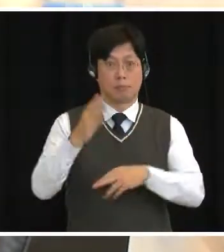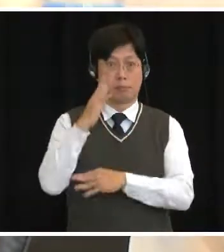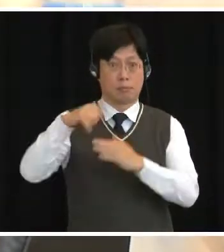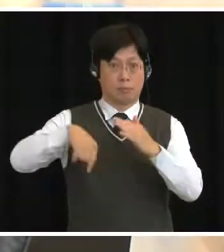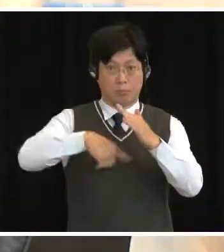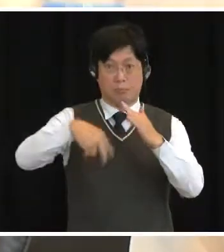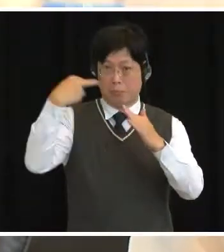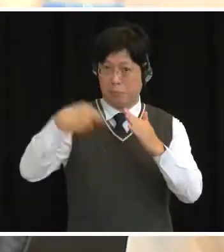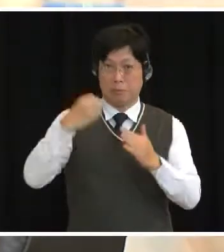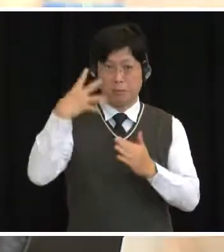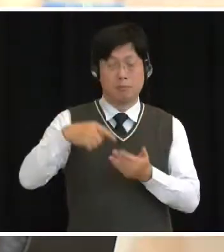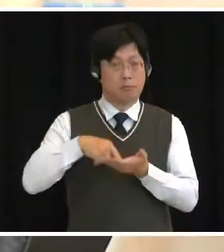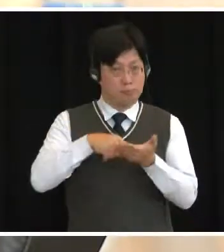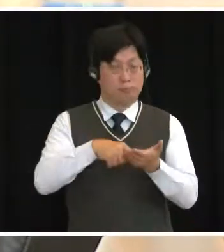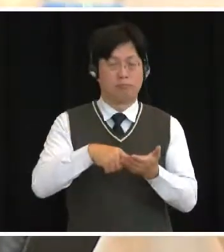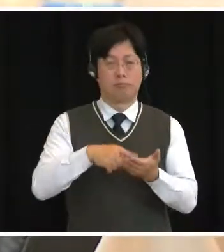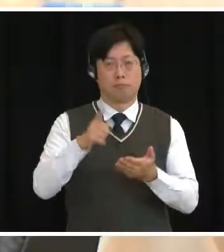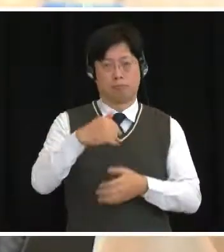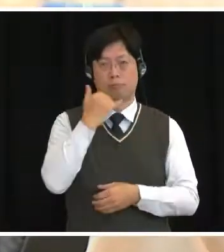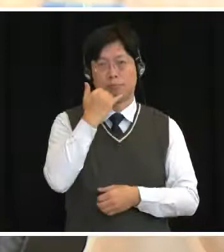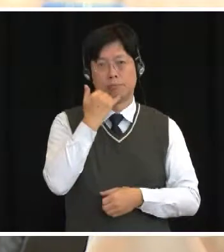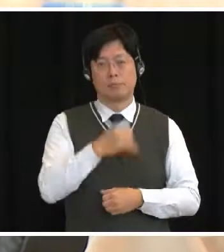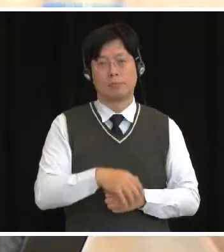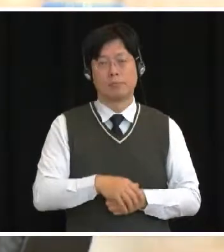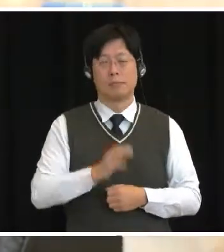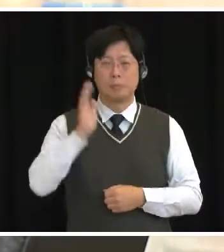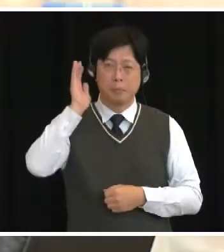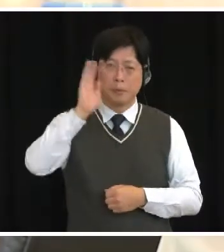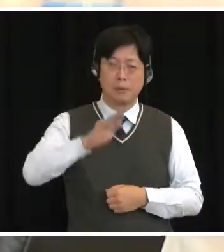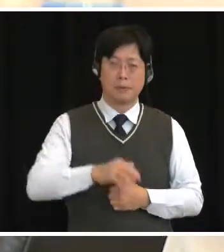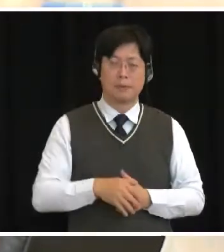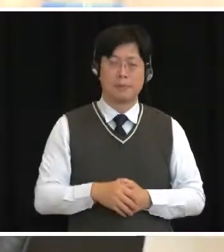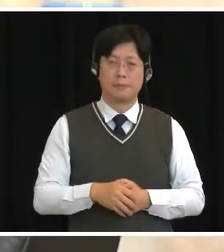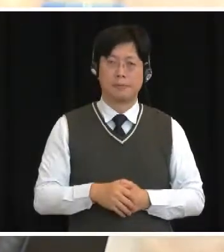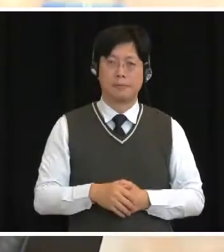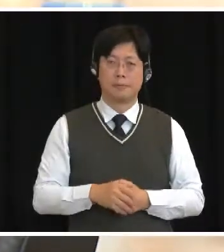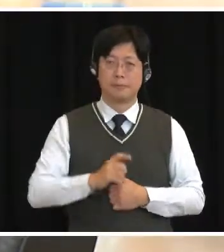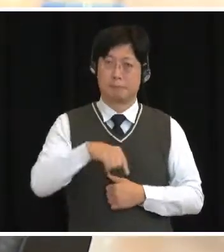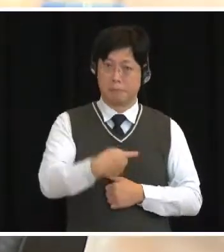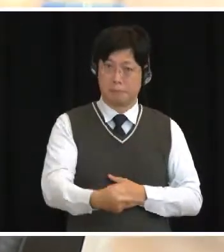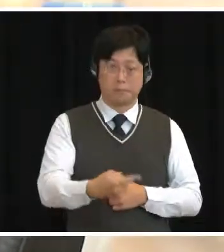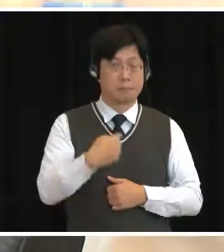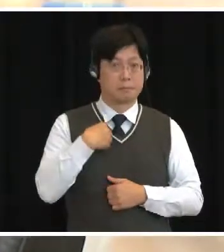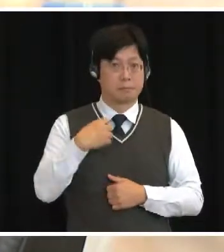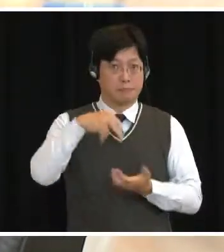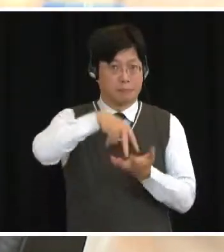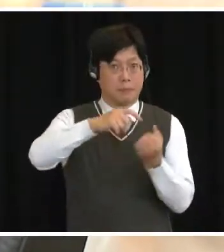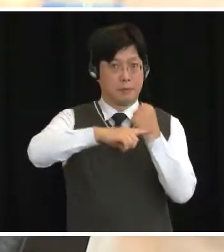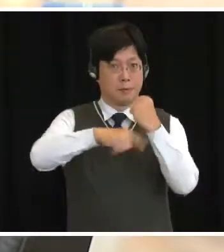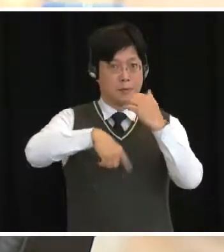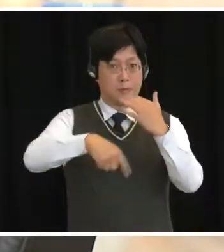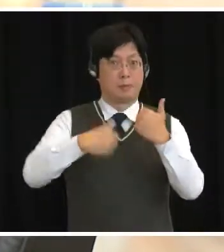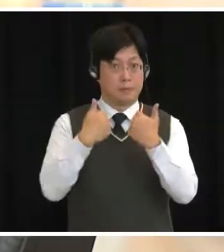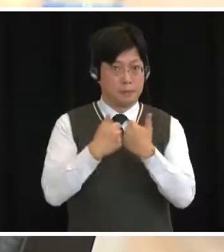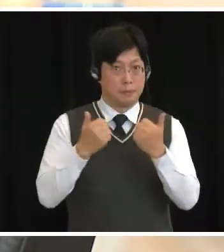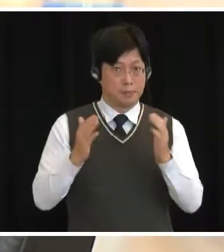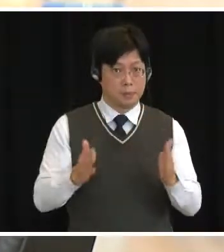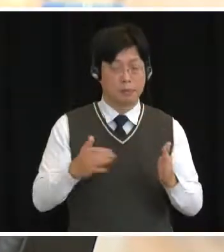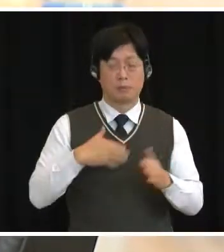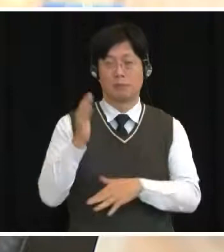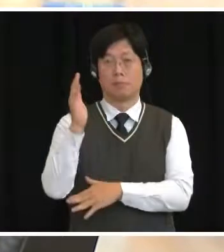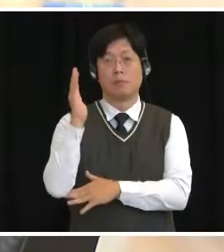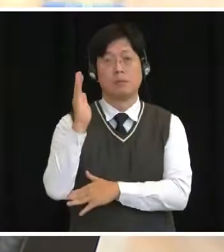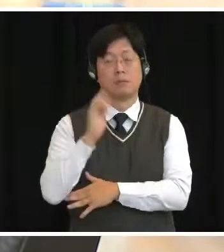And in the subsequent session, we at the executive branch would have to